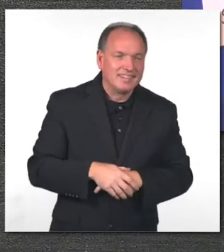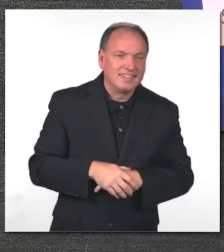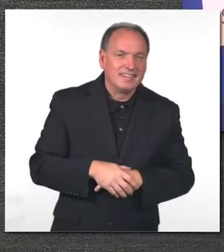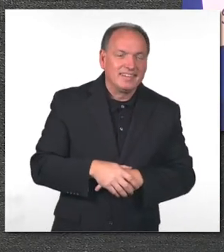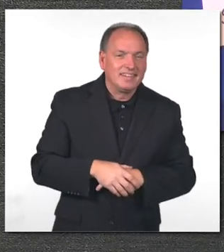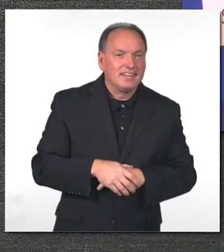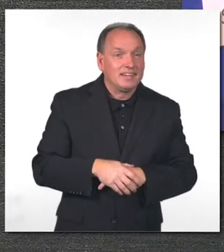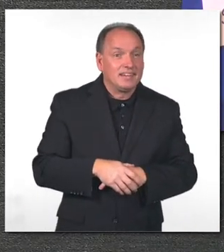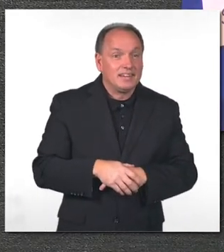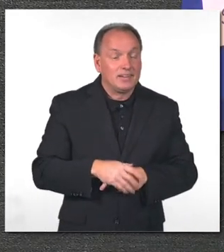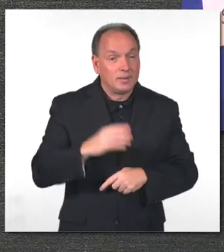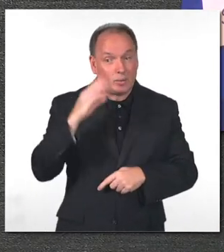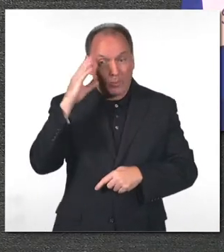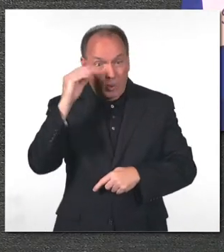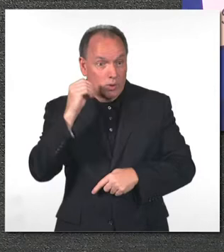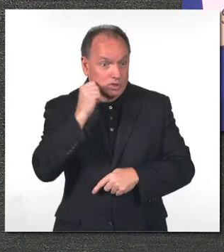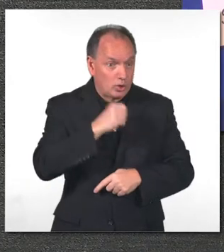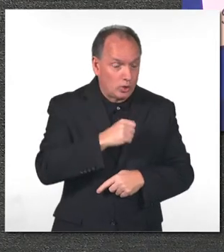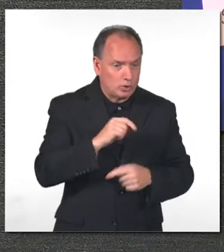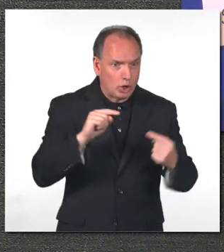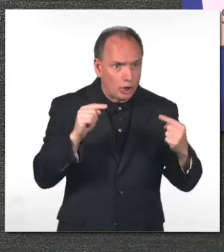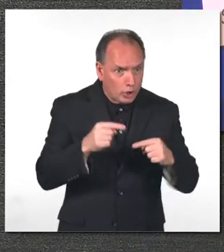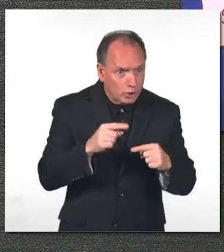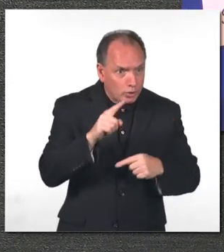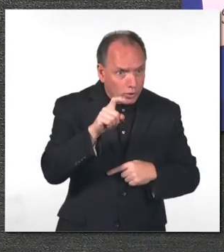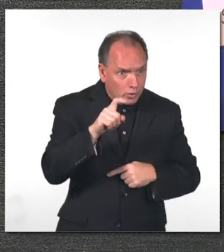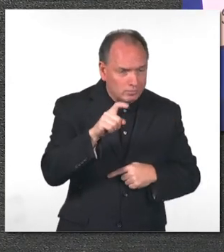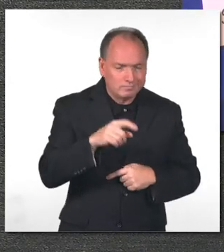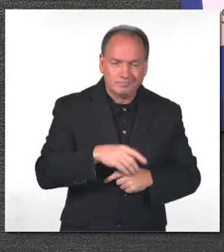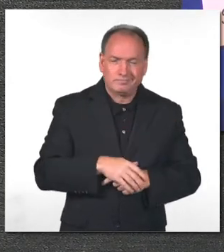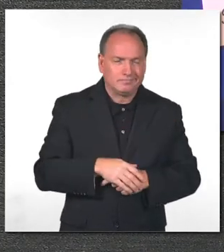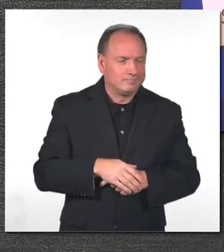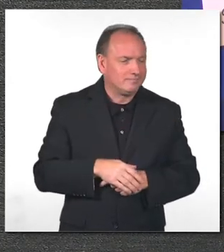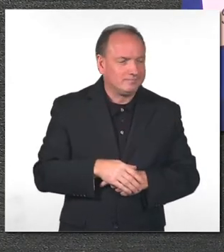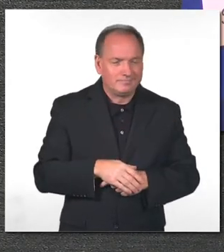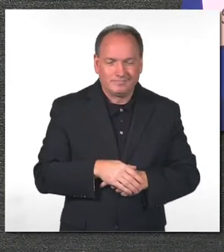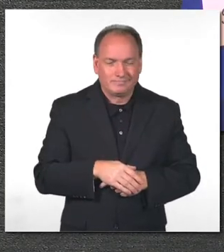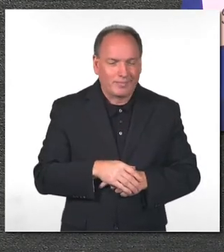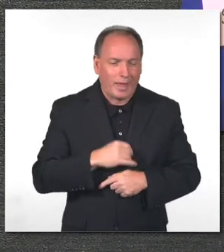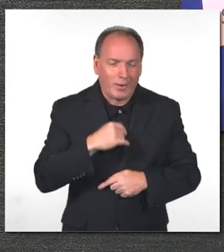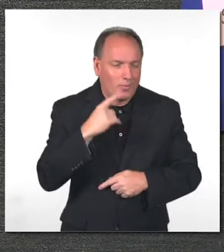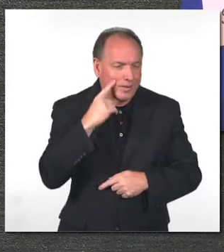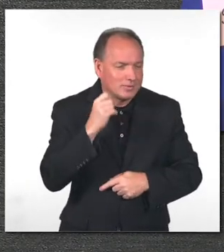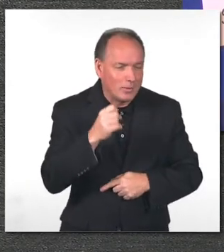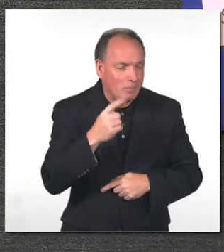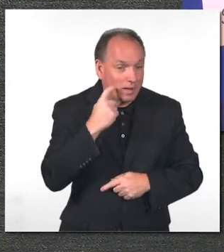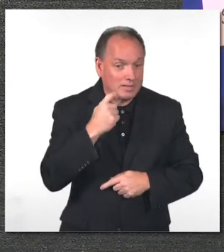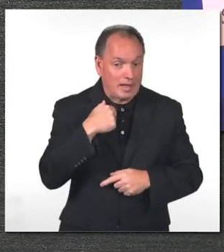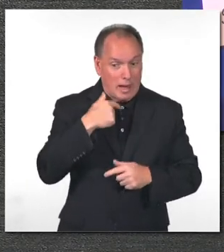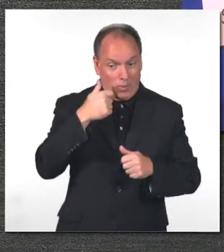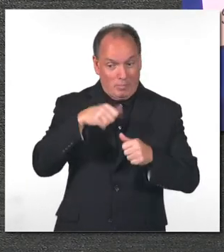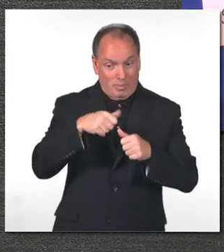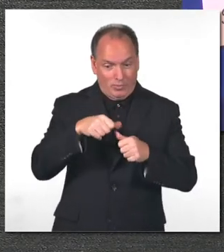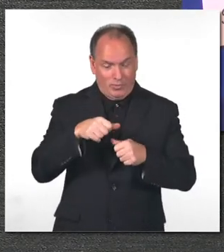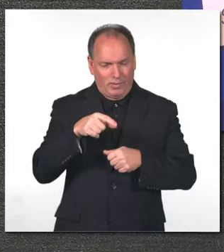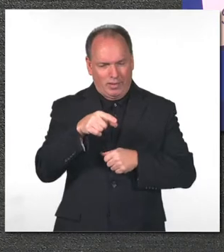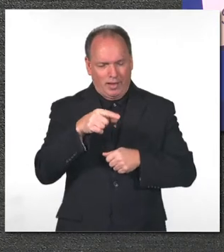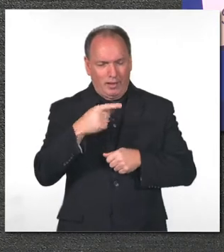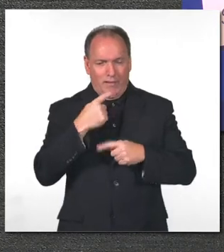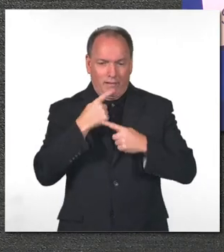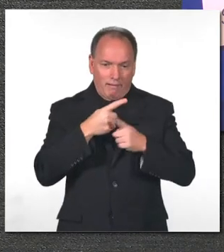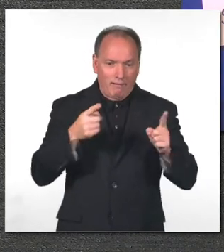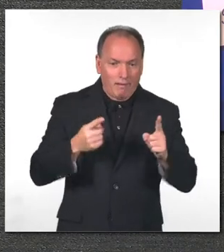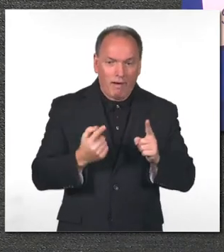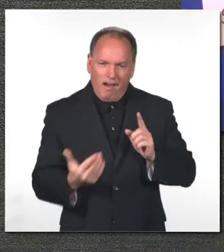Did the boys and girls get hurt in that story? I don't think so. Because if I remember correctly, at the end of the